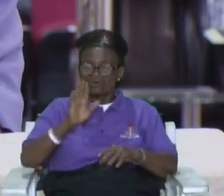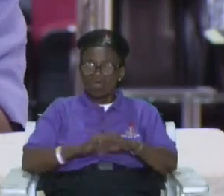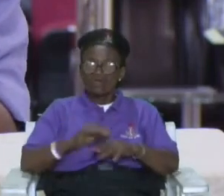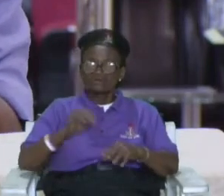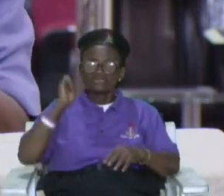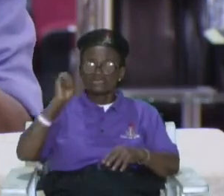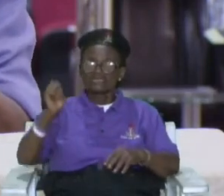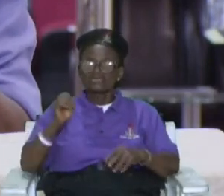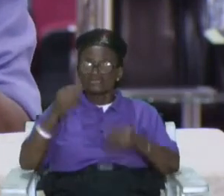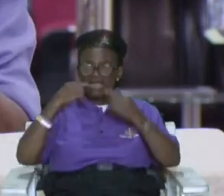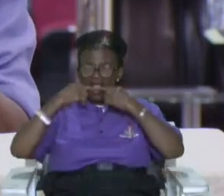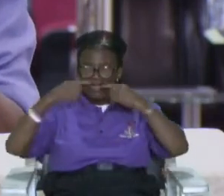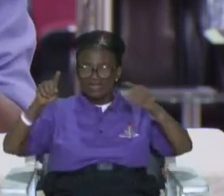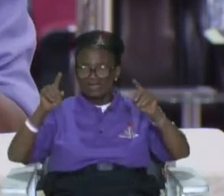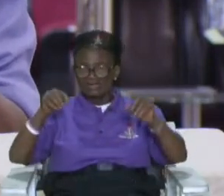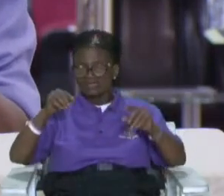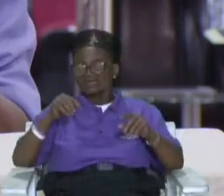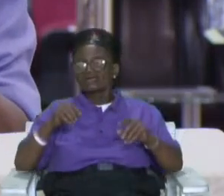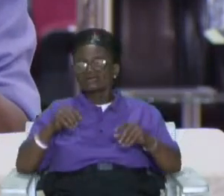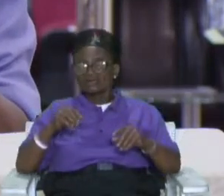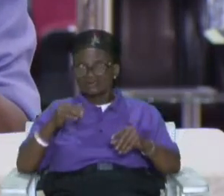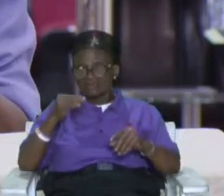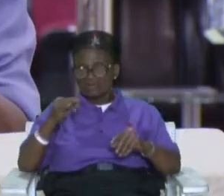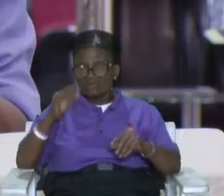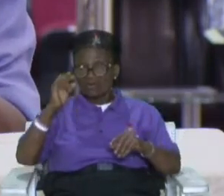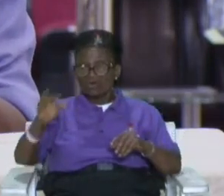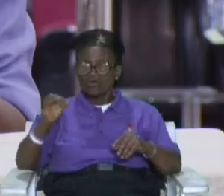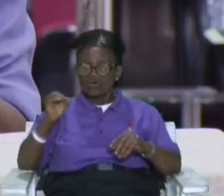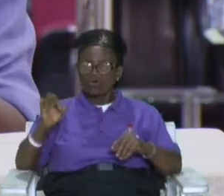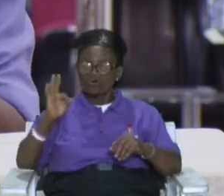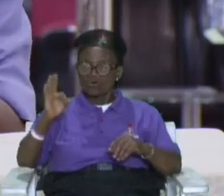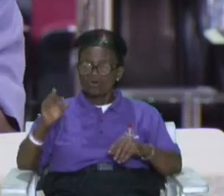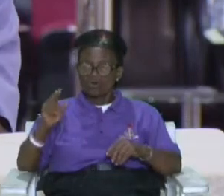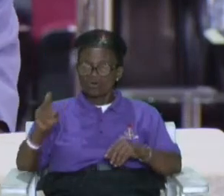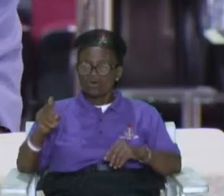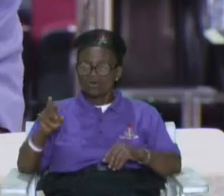because where there is the word of the king, there is power.